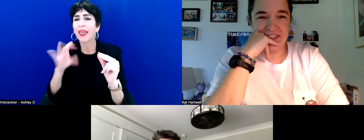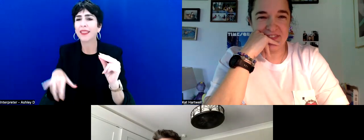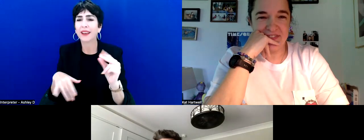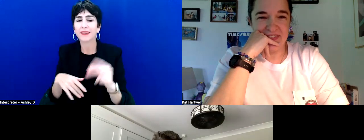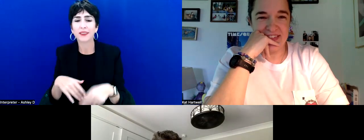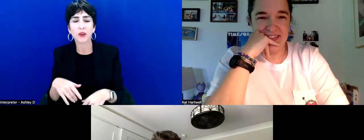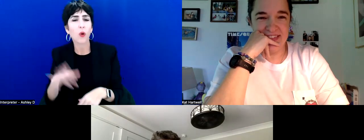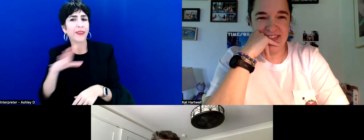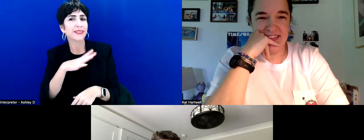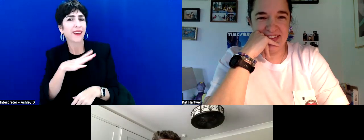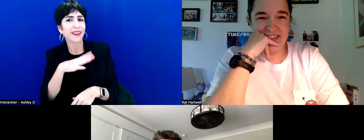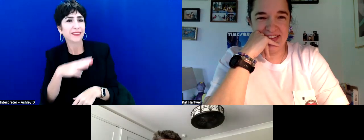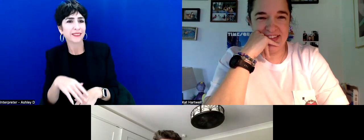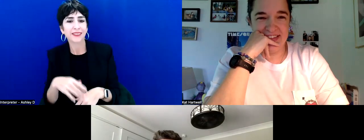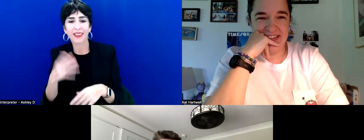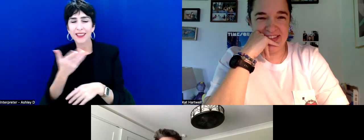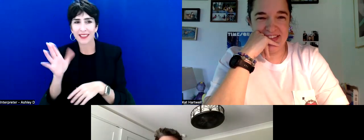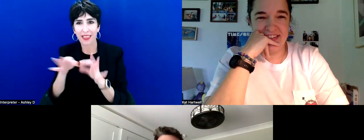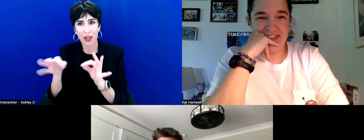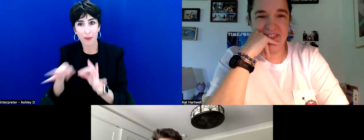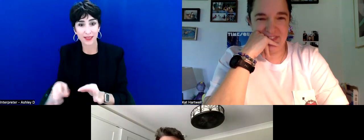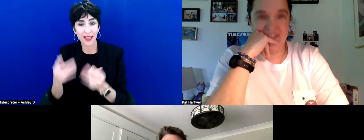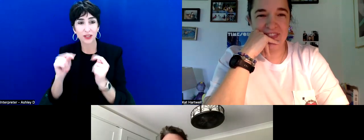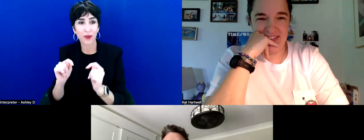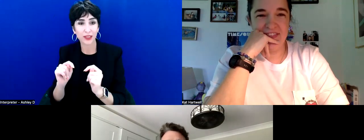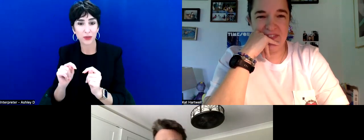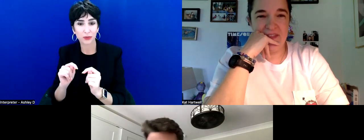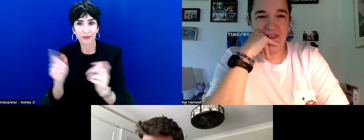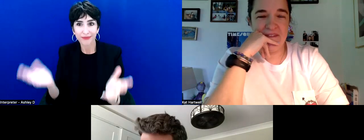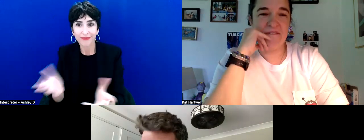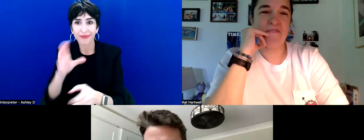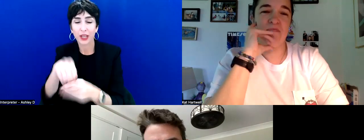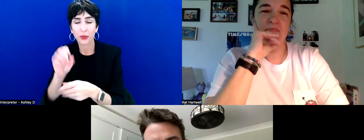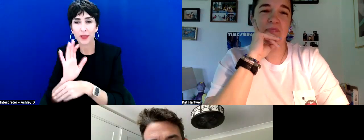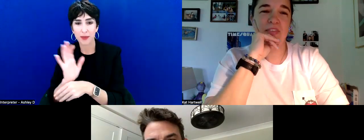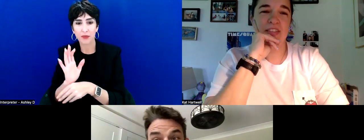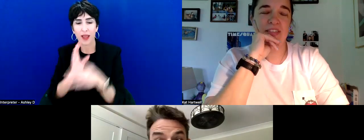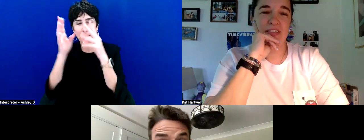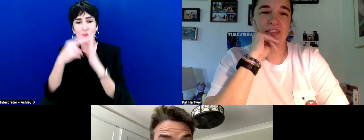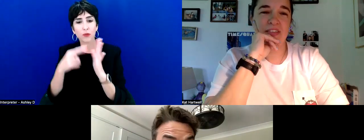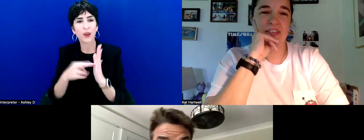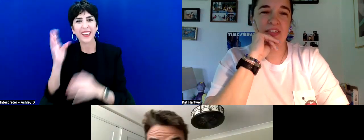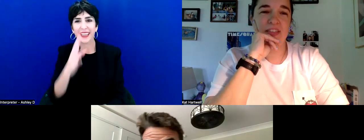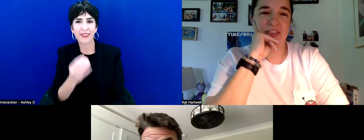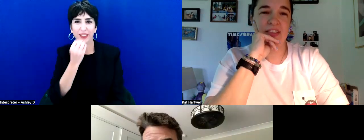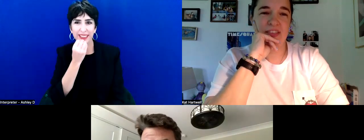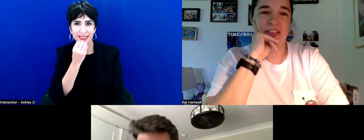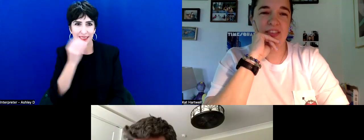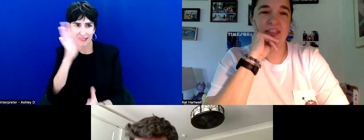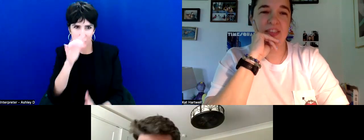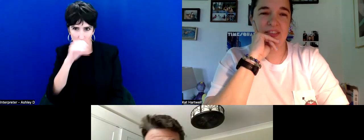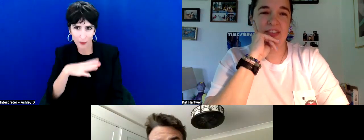Or no, it's fine. Things like that I tried to bring to the movie. I made up the rule that he never eats because he's a snowman,